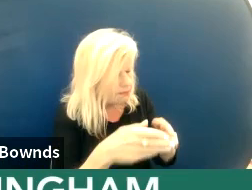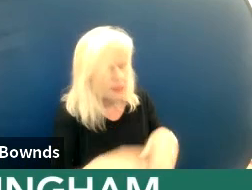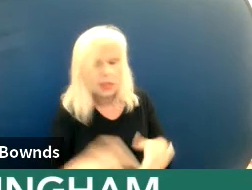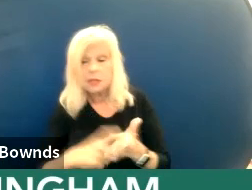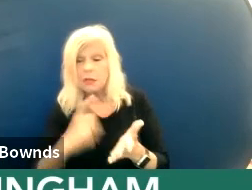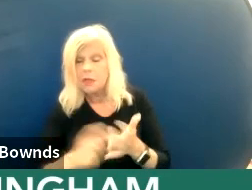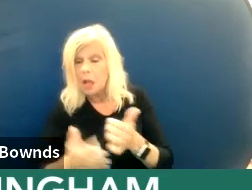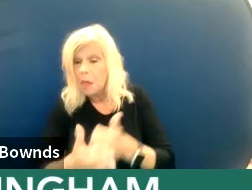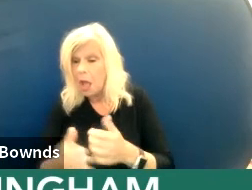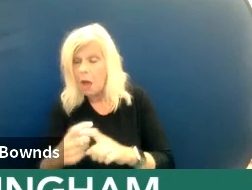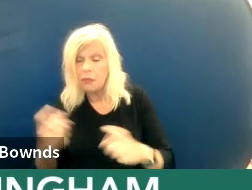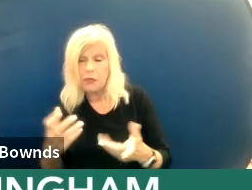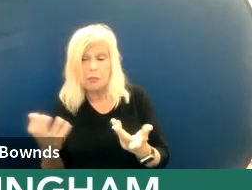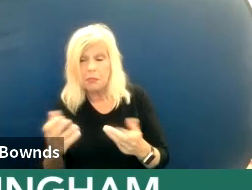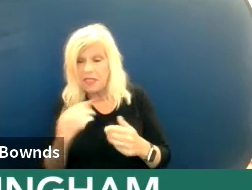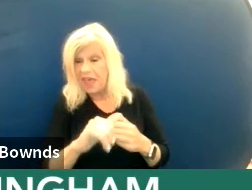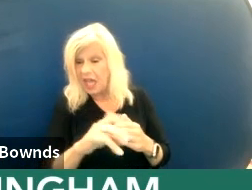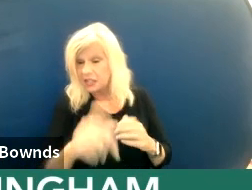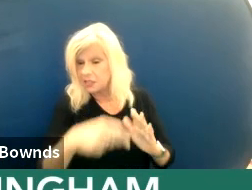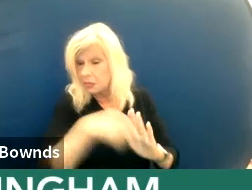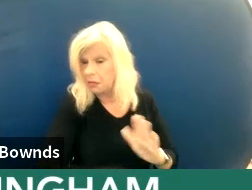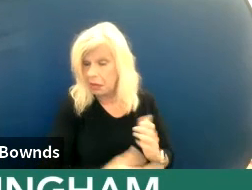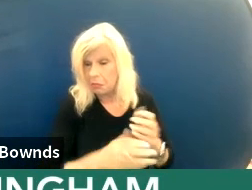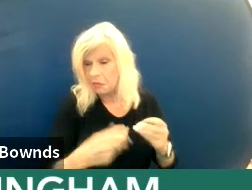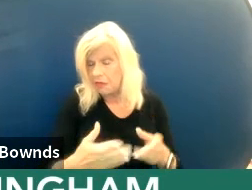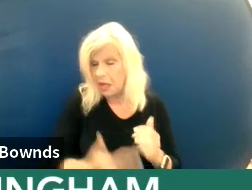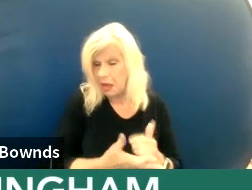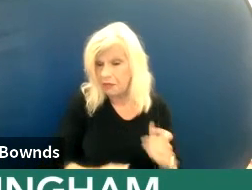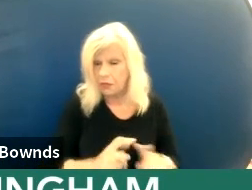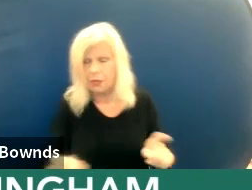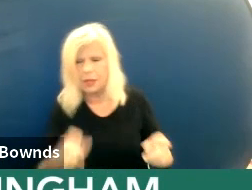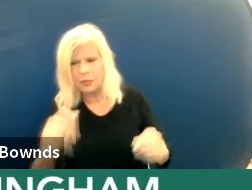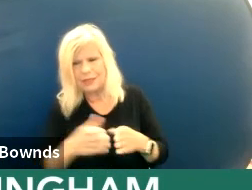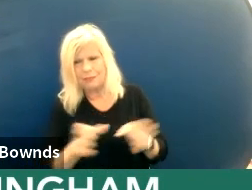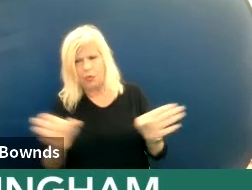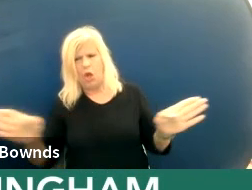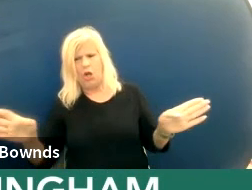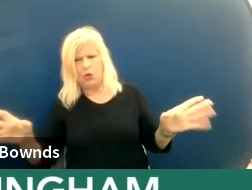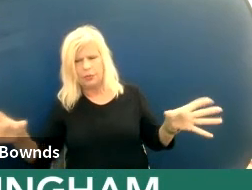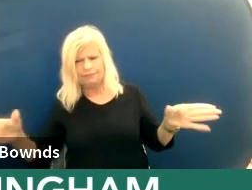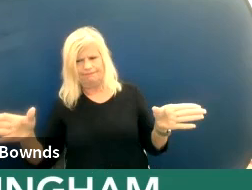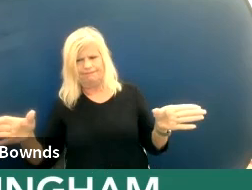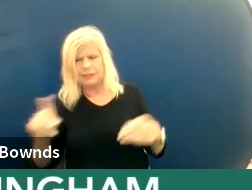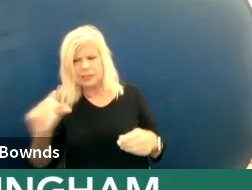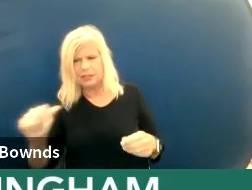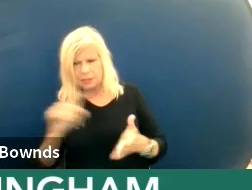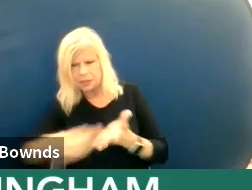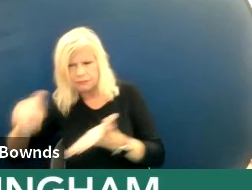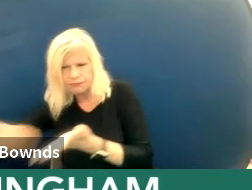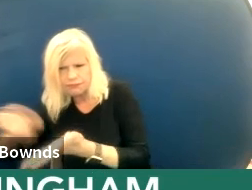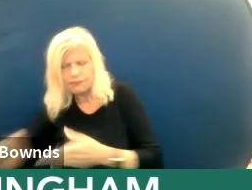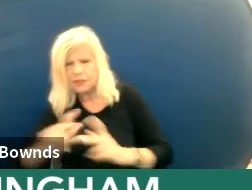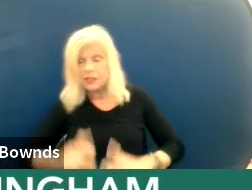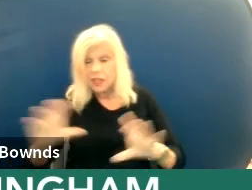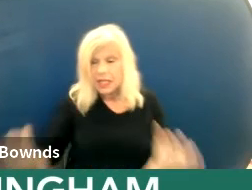that's helpful for the depth of a particular issue, we also must consider that broader disability community. So this means that our work on physical